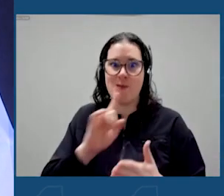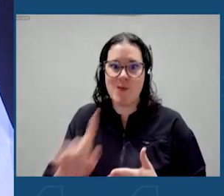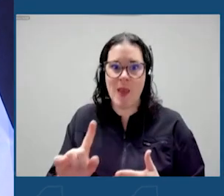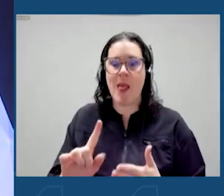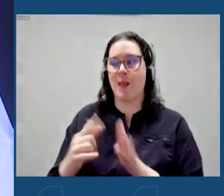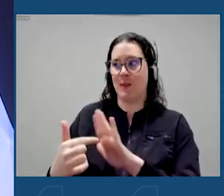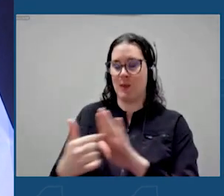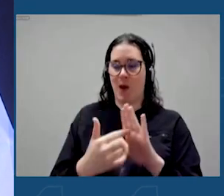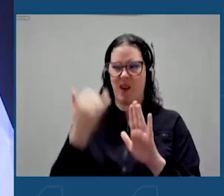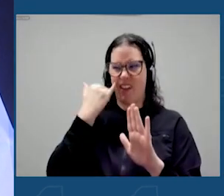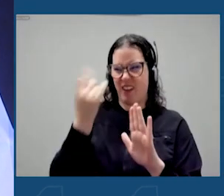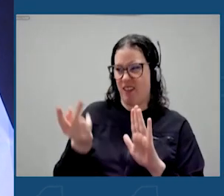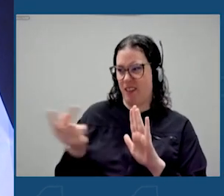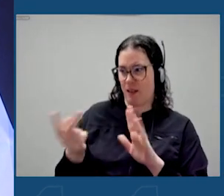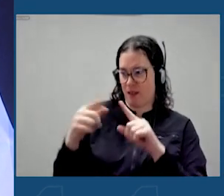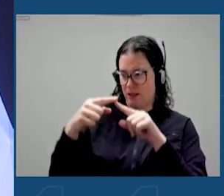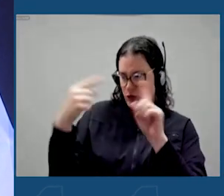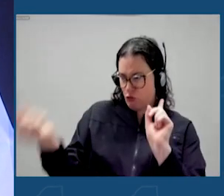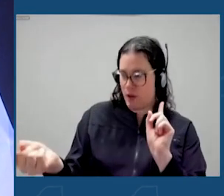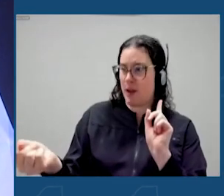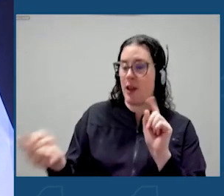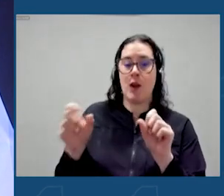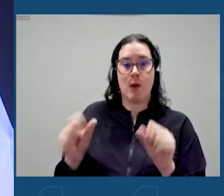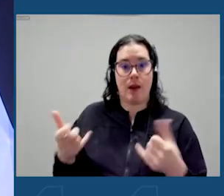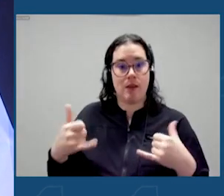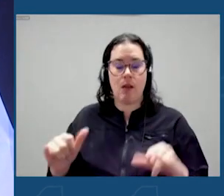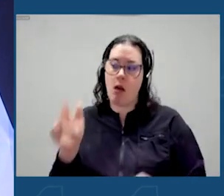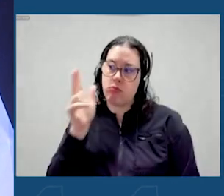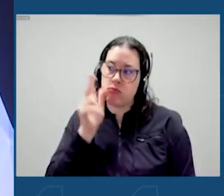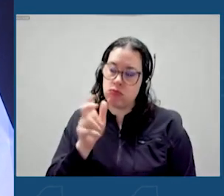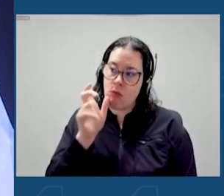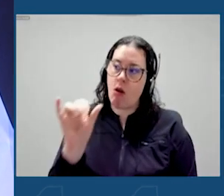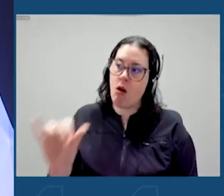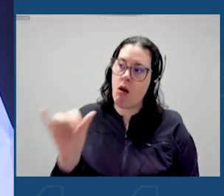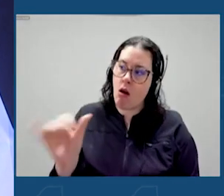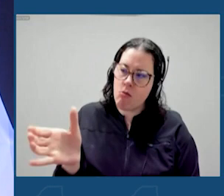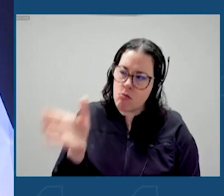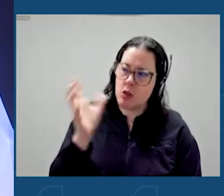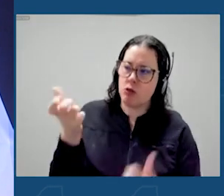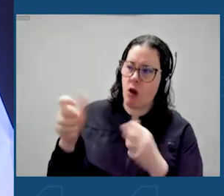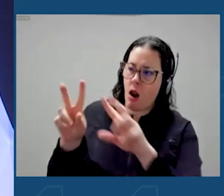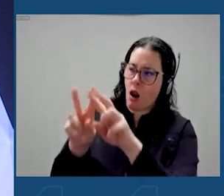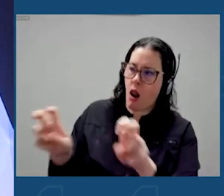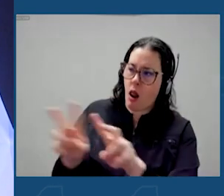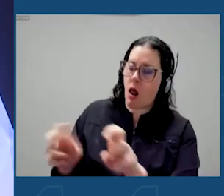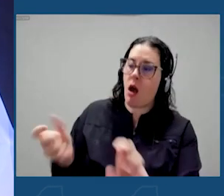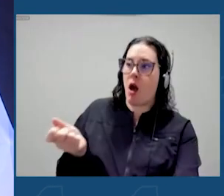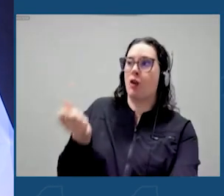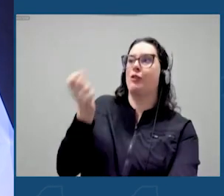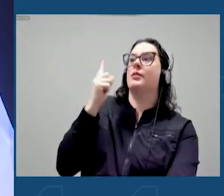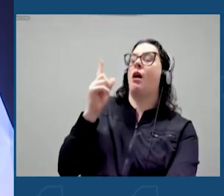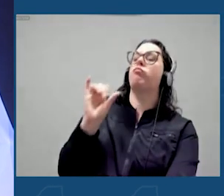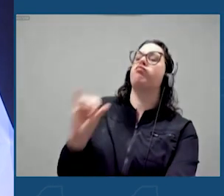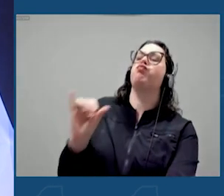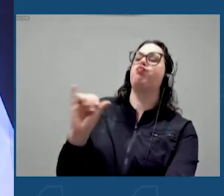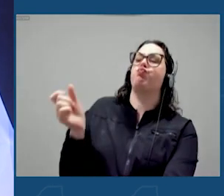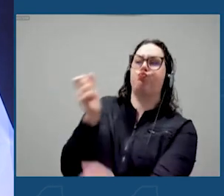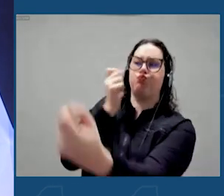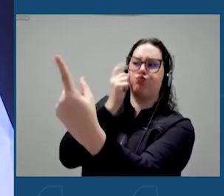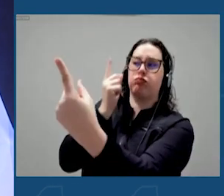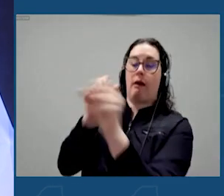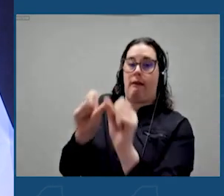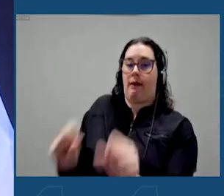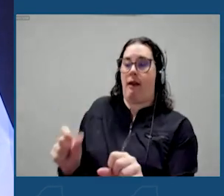you disagree, you're able to be a deep listener and seek to understand before you're understood. And we're able to do that. This